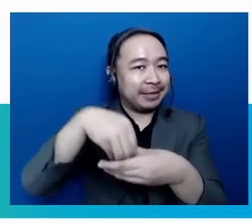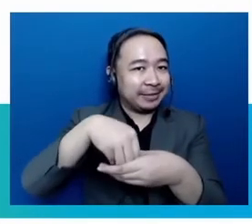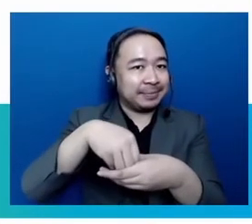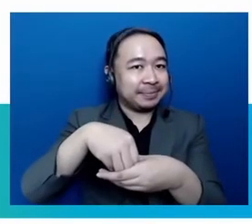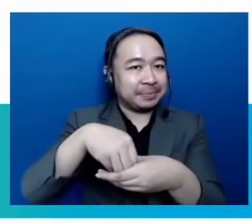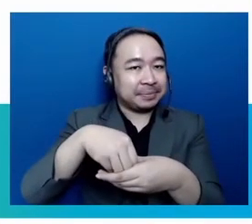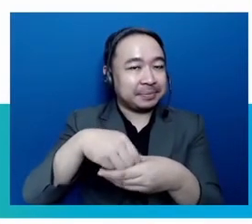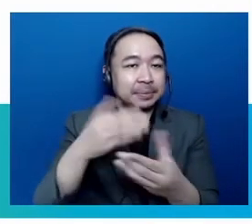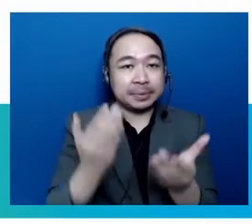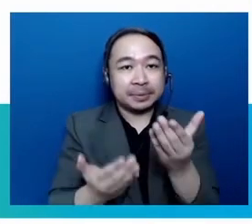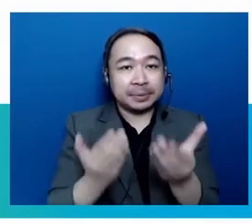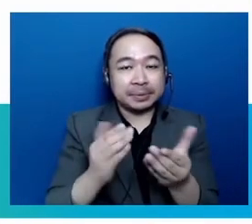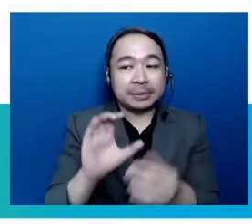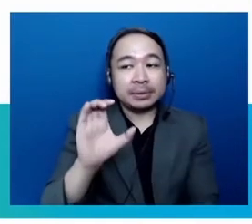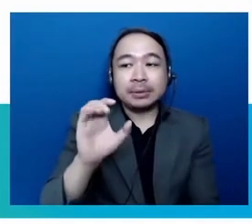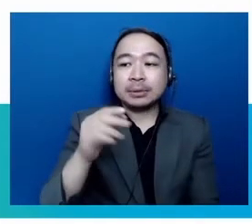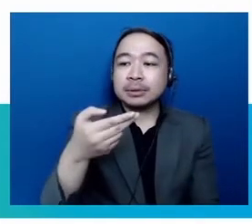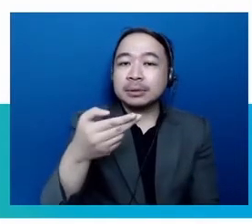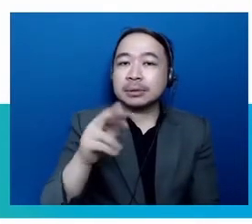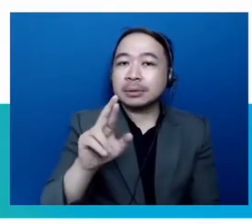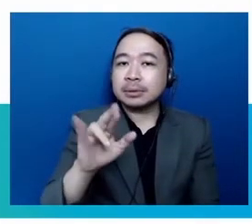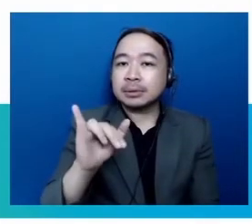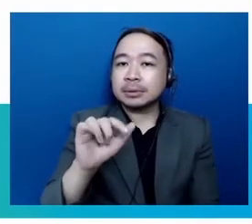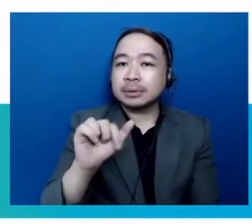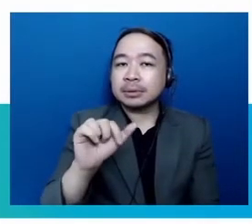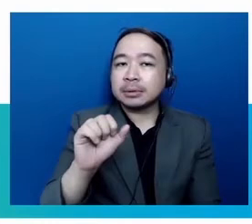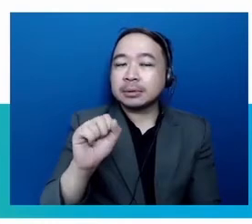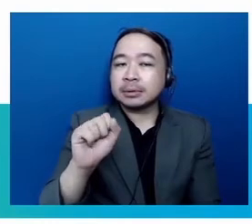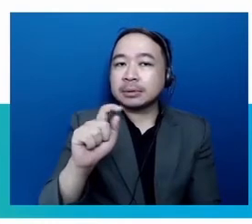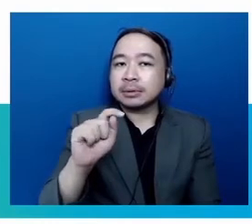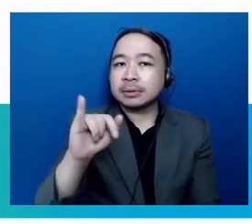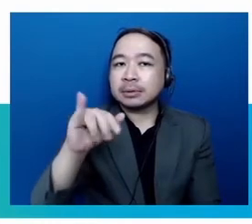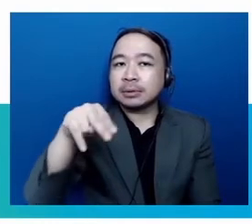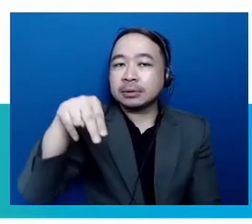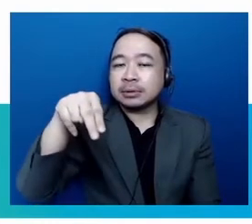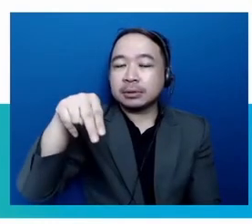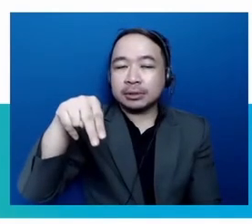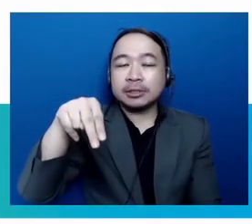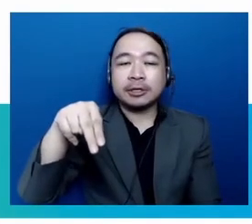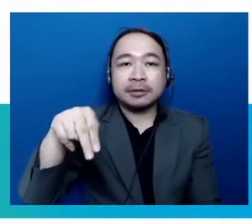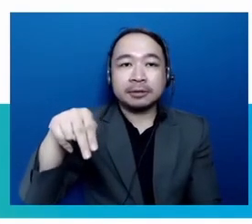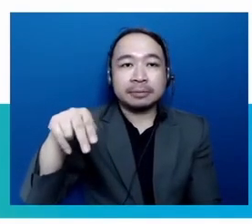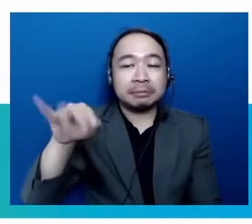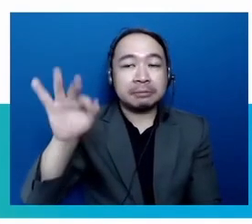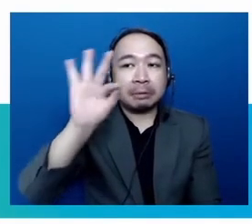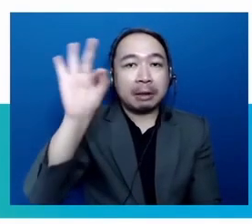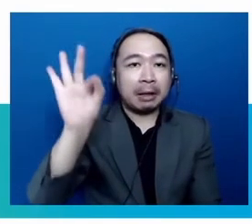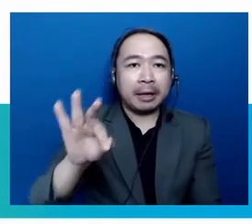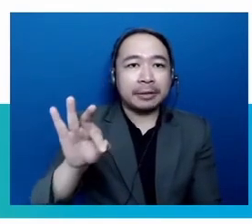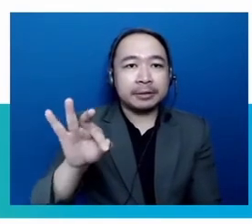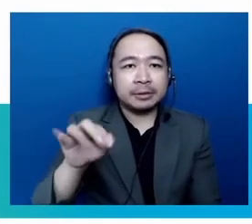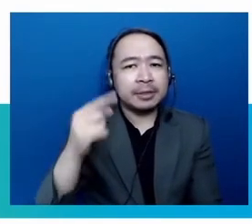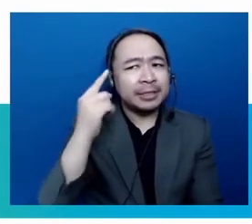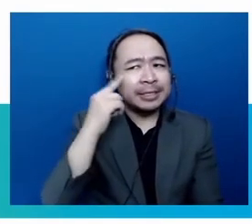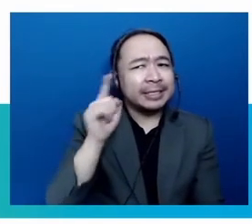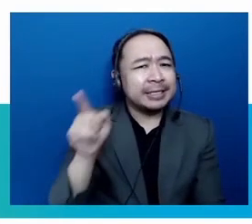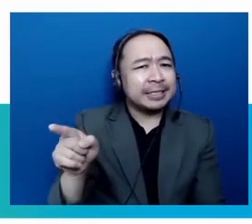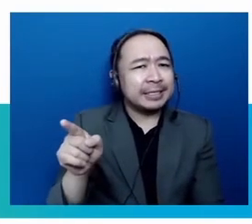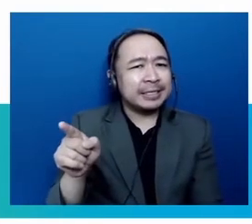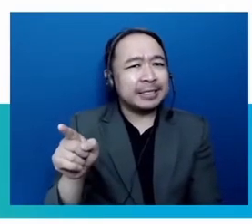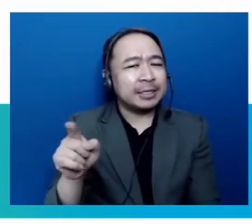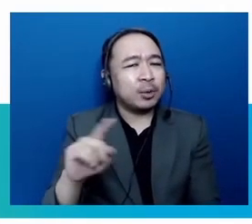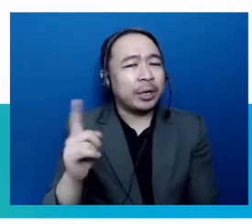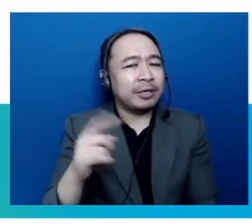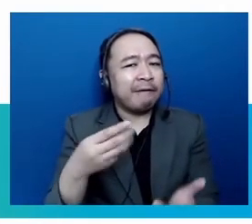could start with Christian first. So the question is, what do you think will be the role of blended